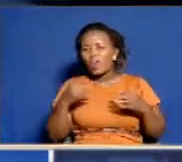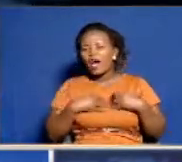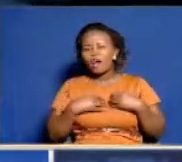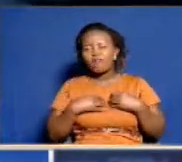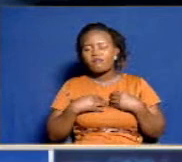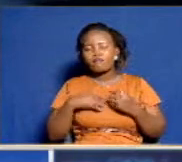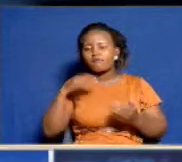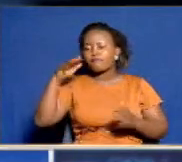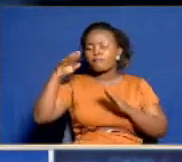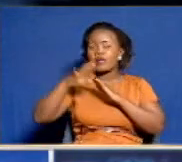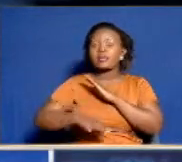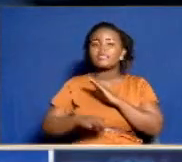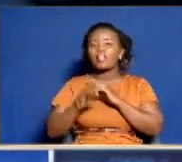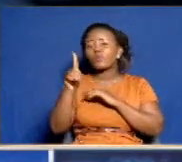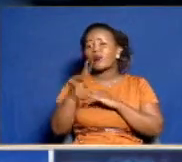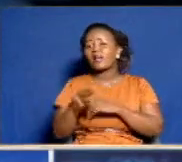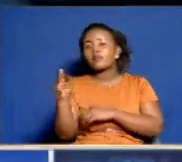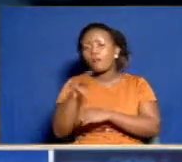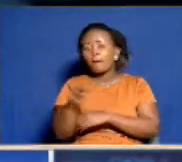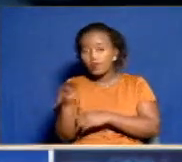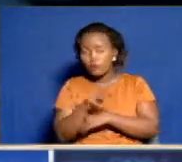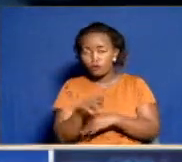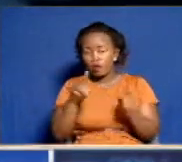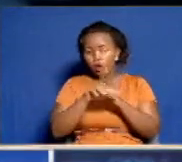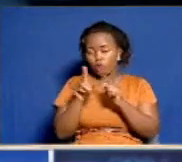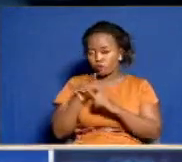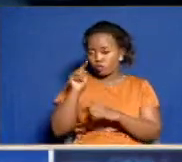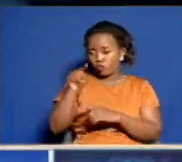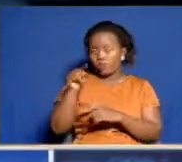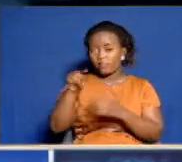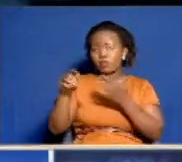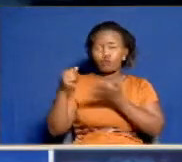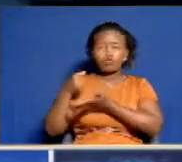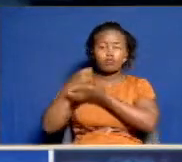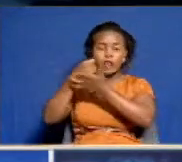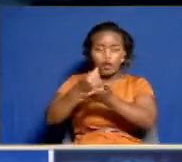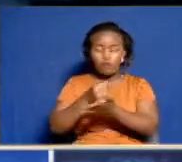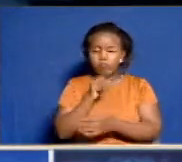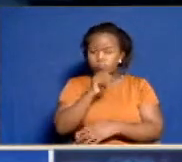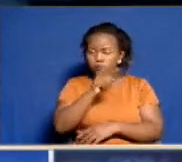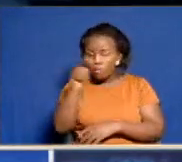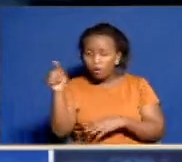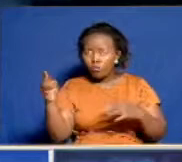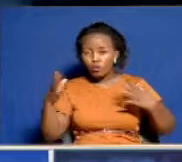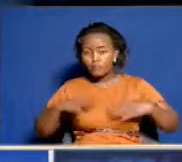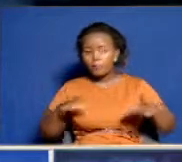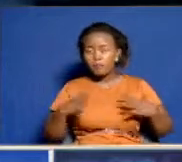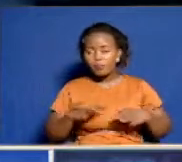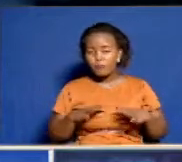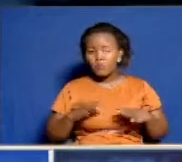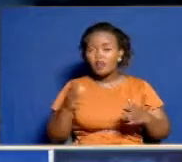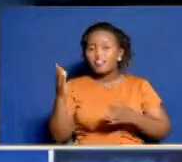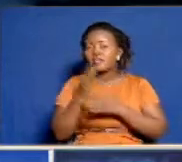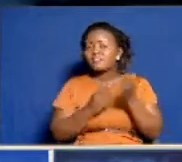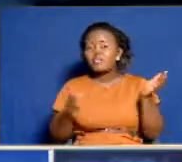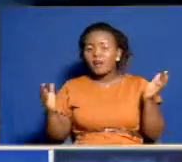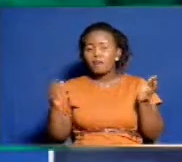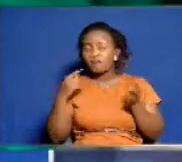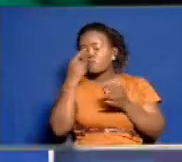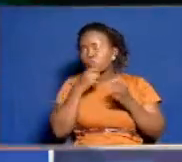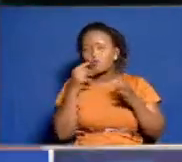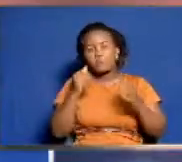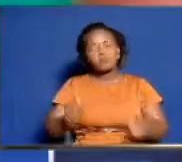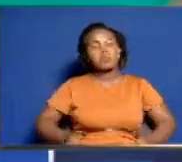two, and this would really help those people, some of who are no longer existing.